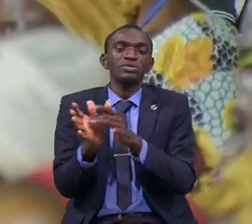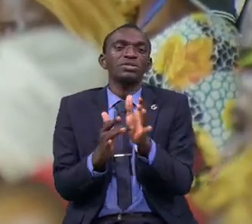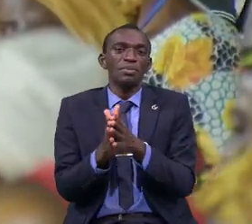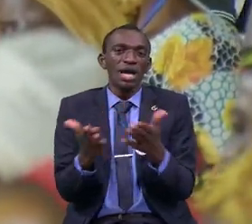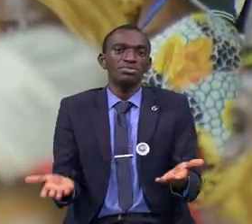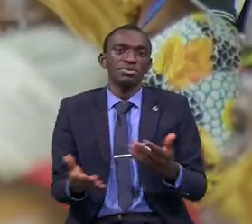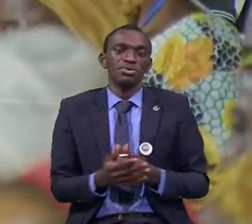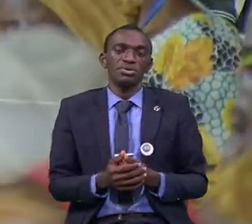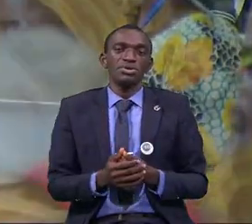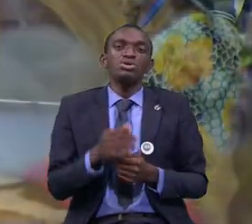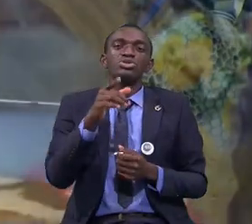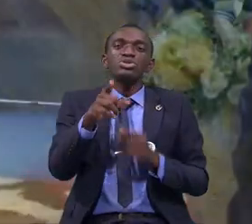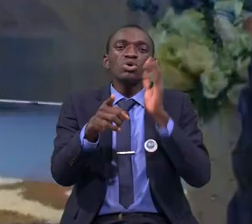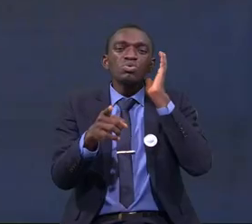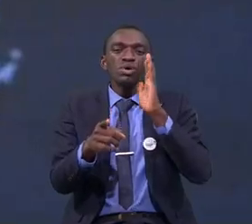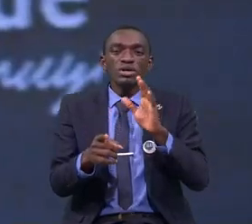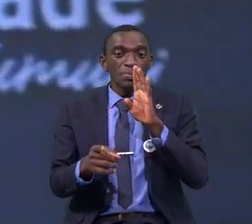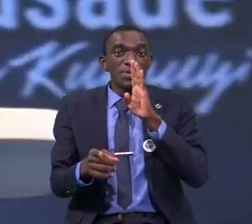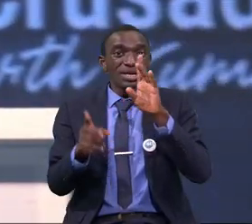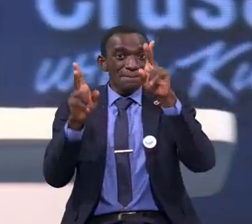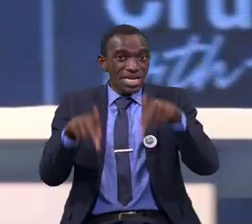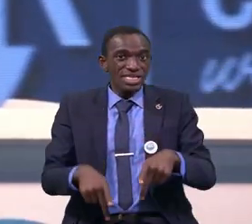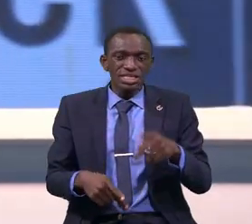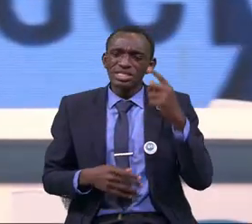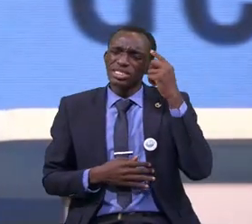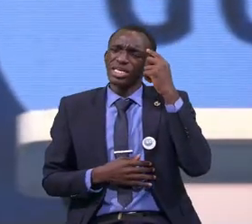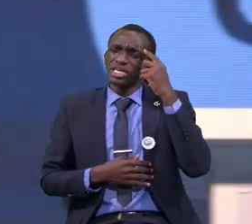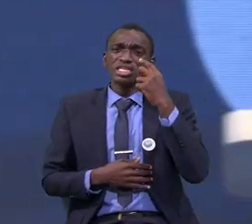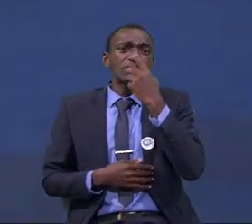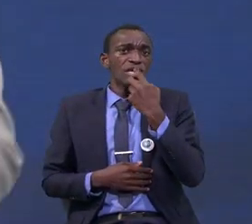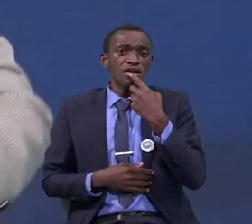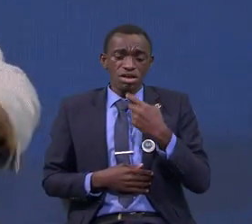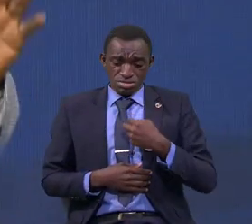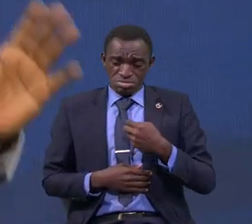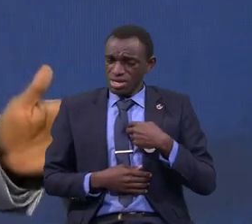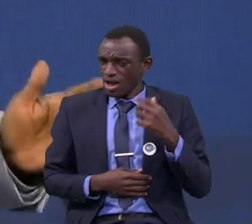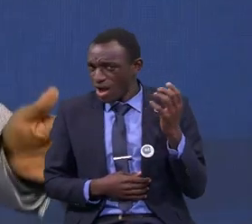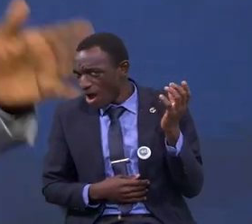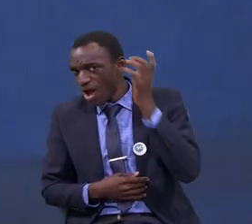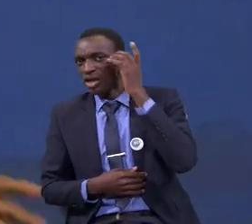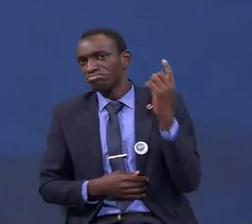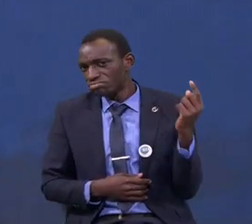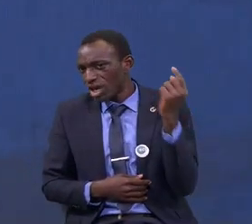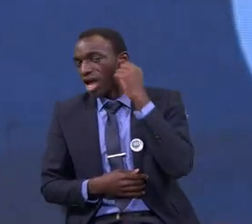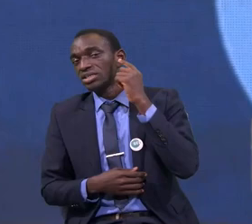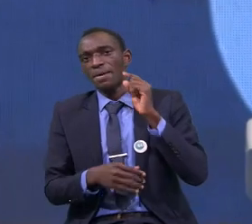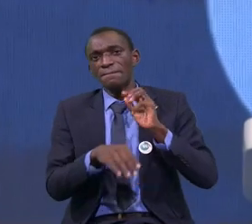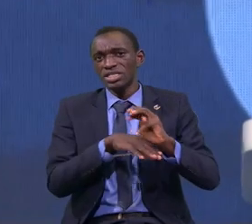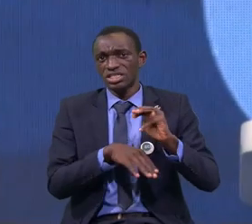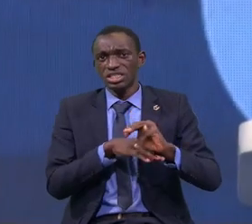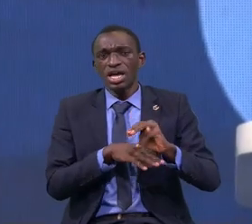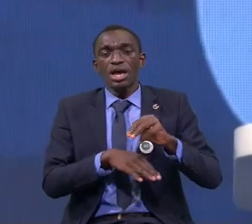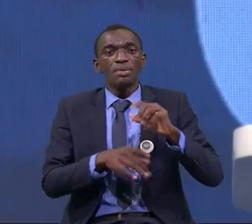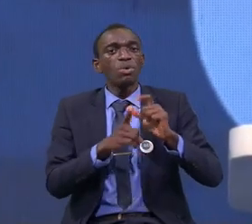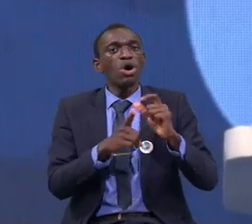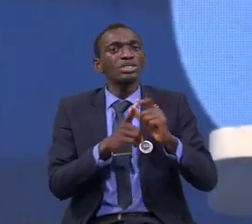You'll be the one saying, these messages I heard at the Douala GCK, I